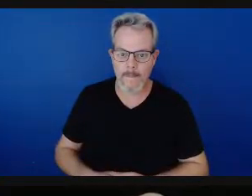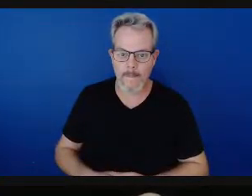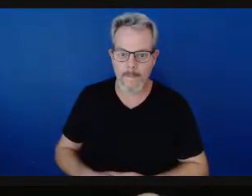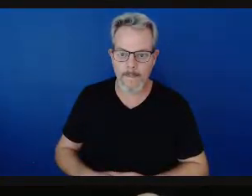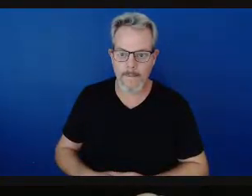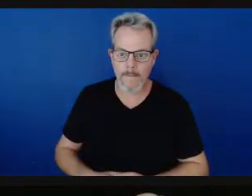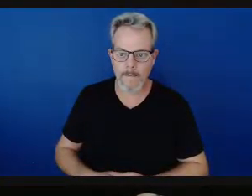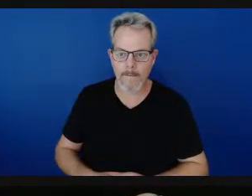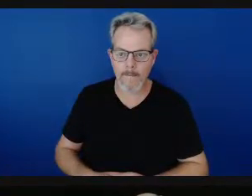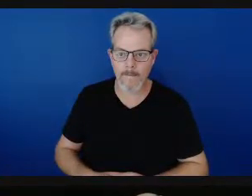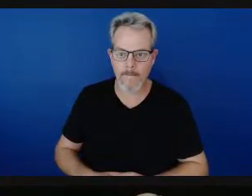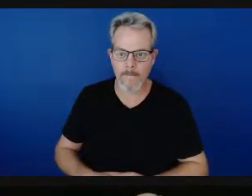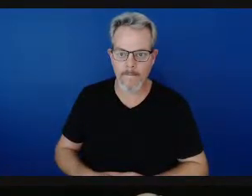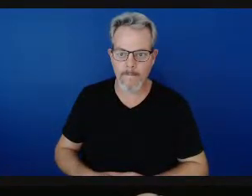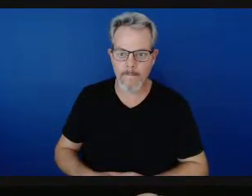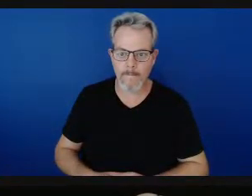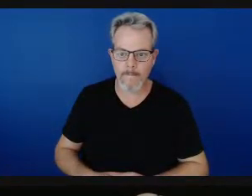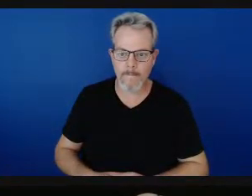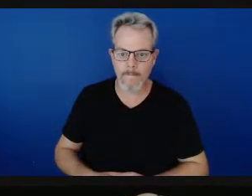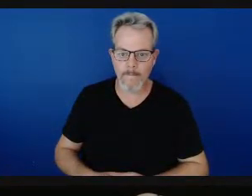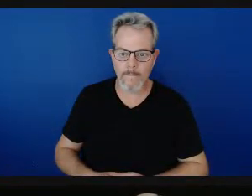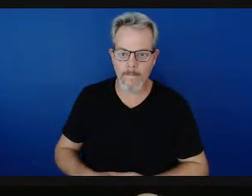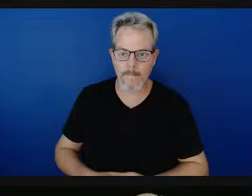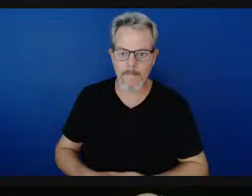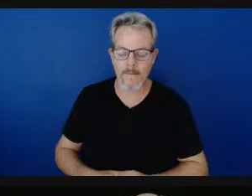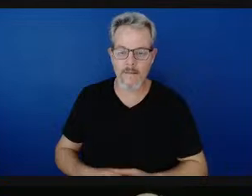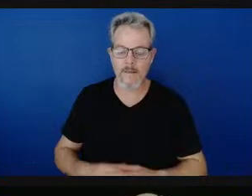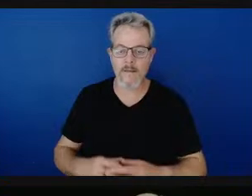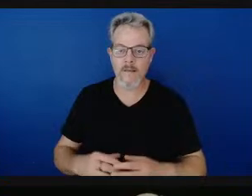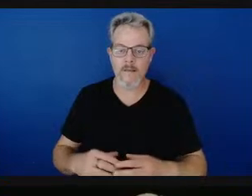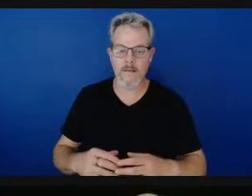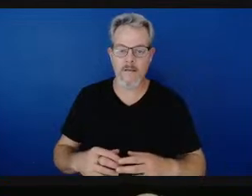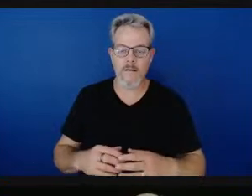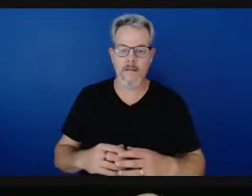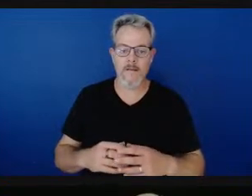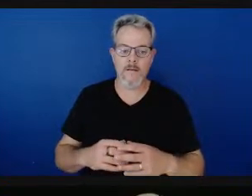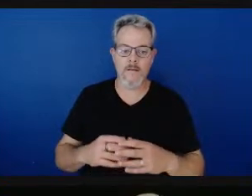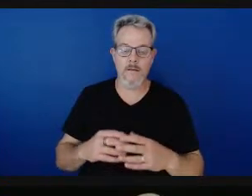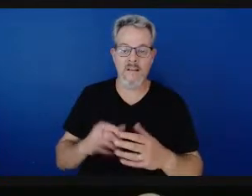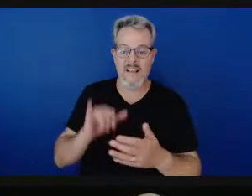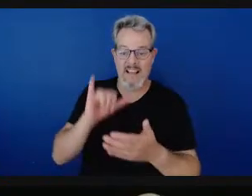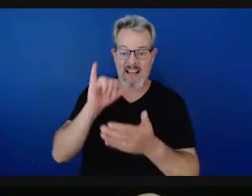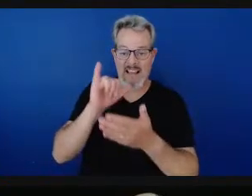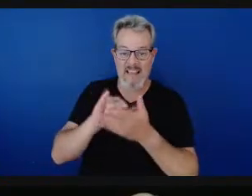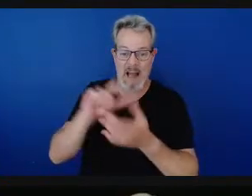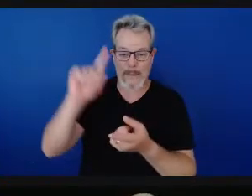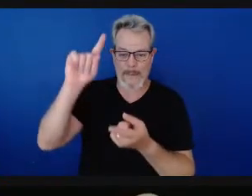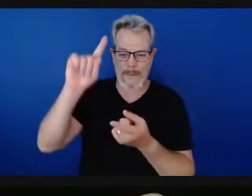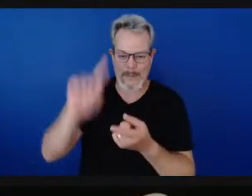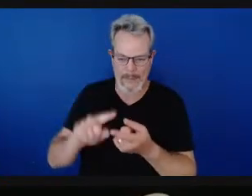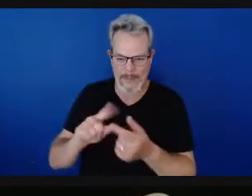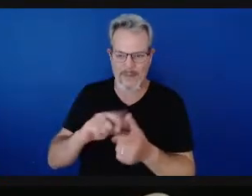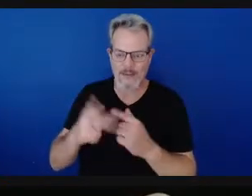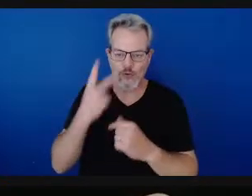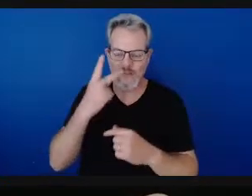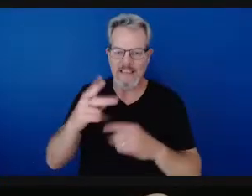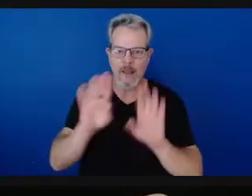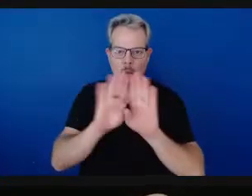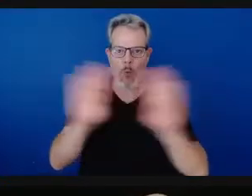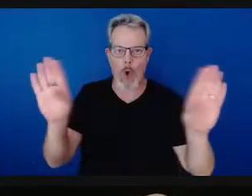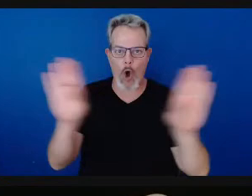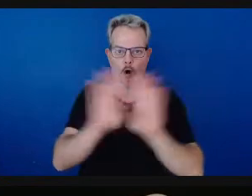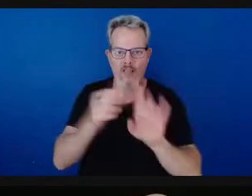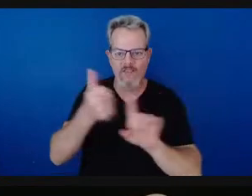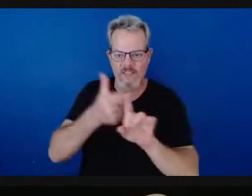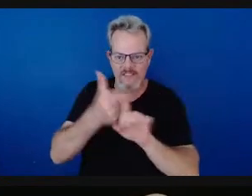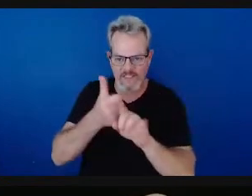initial fountain popping up right there through the crater floor. That one dies off, focuses on the wall of the crater, and then to the